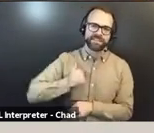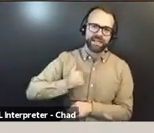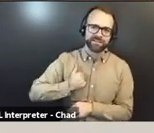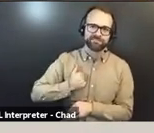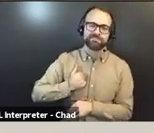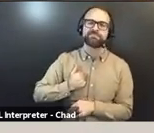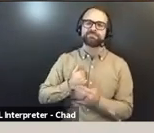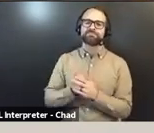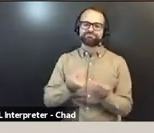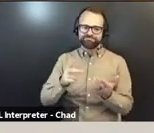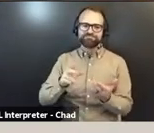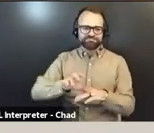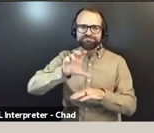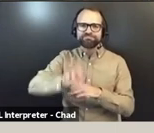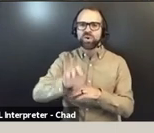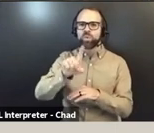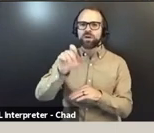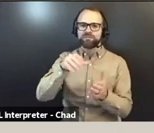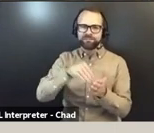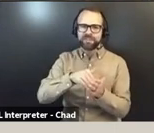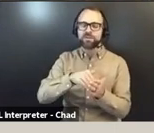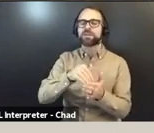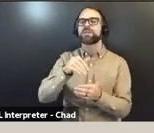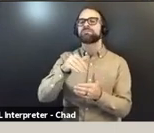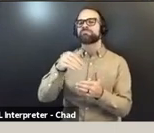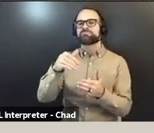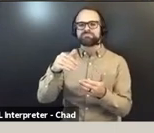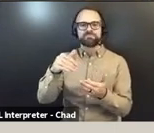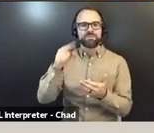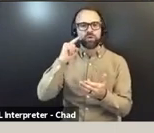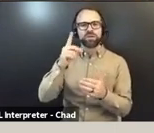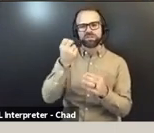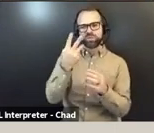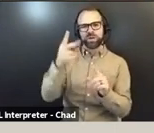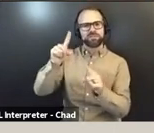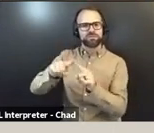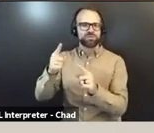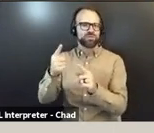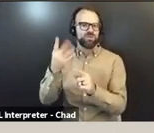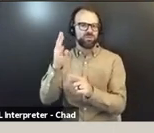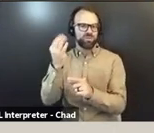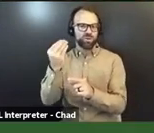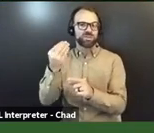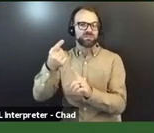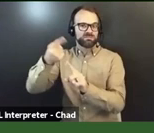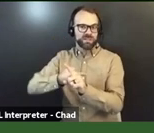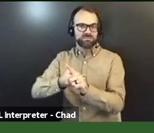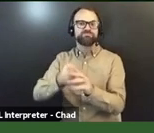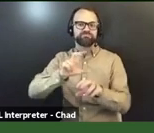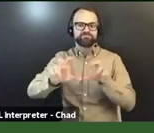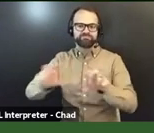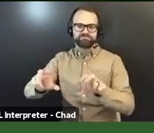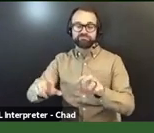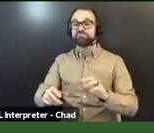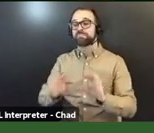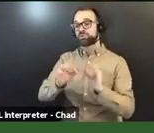deploying 150 over the next 12 to 14 months. And so that's where the money's going. A couple of